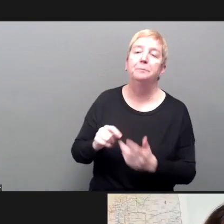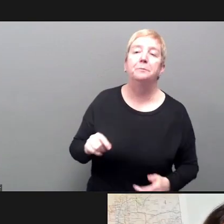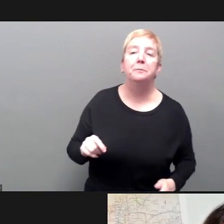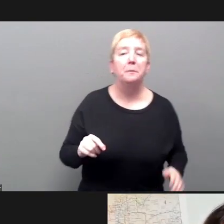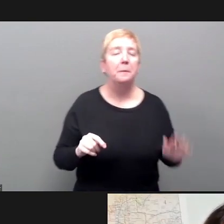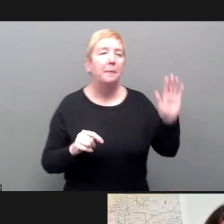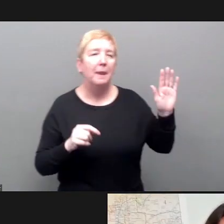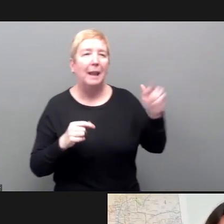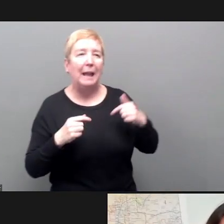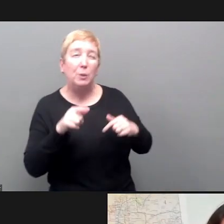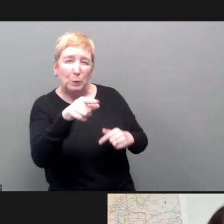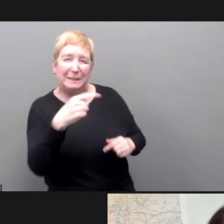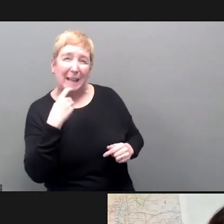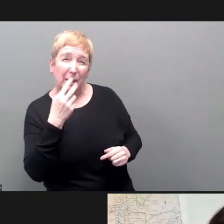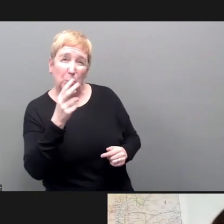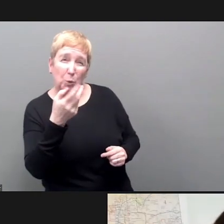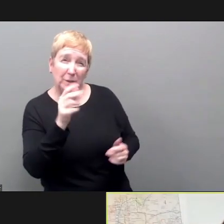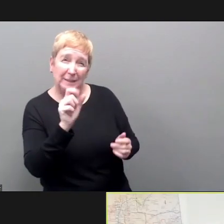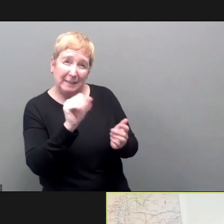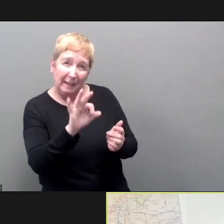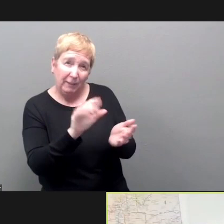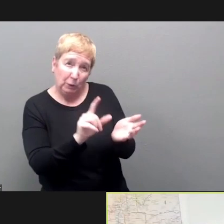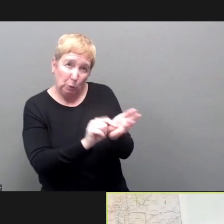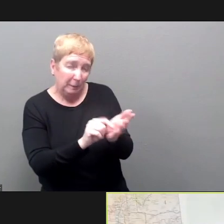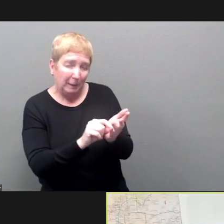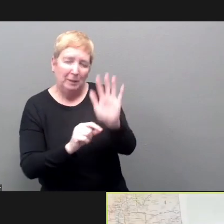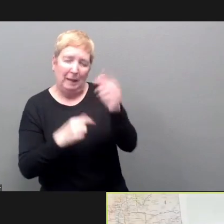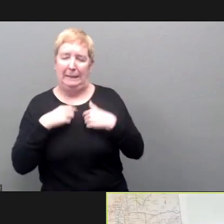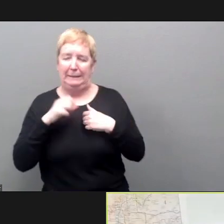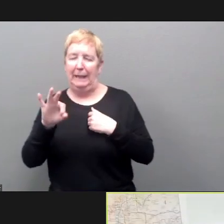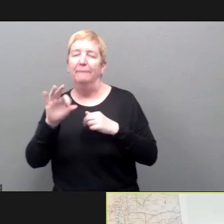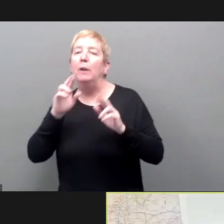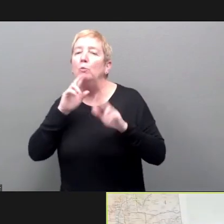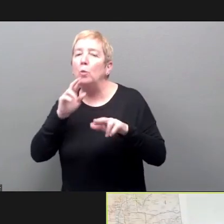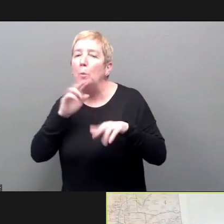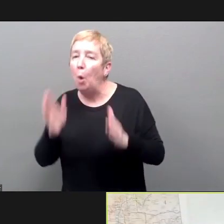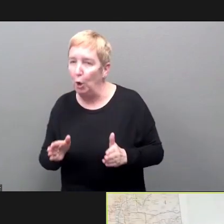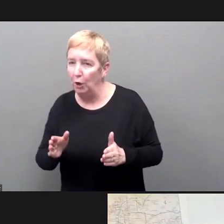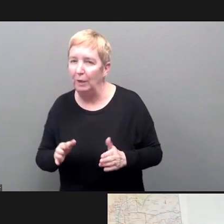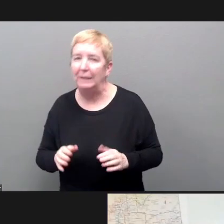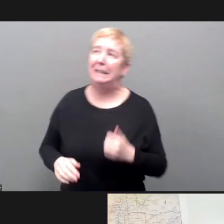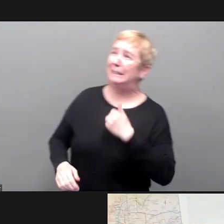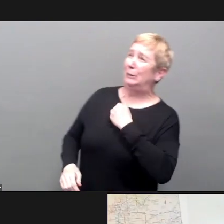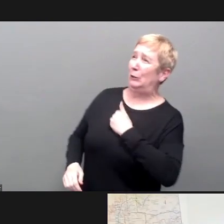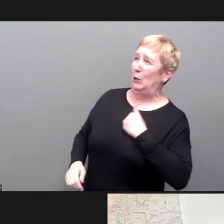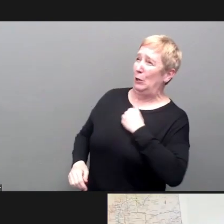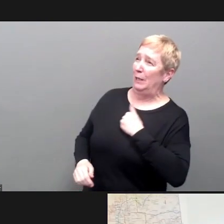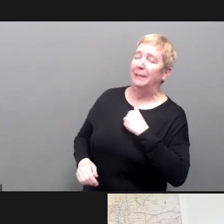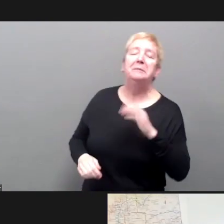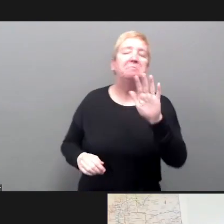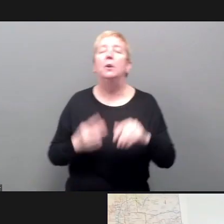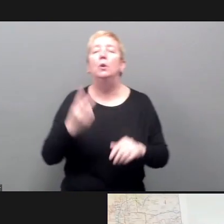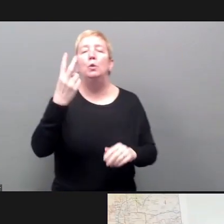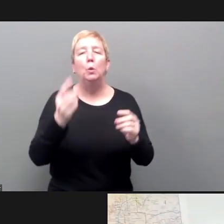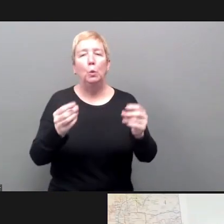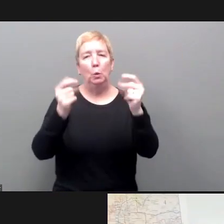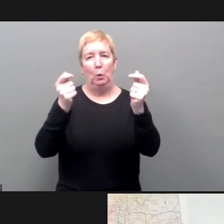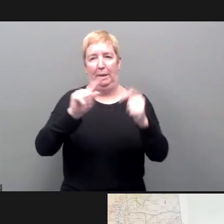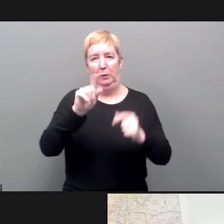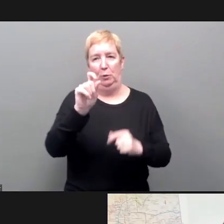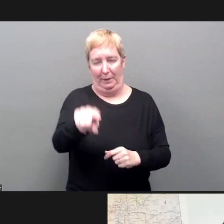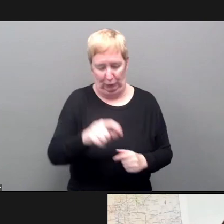Fe Reporter. Oh, excuse me. Hi, Dr. Space. May I ask you 2 quick questions since we're mixing